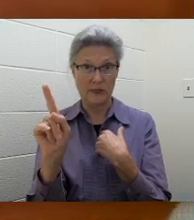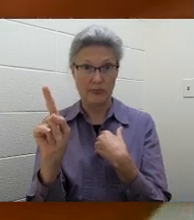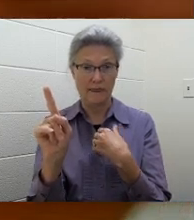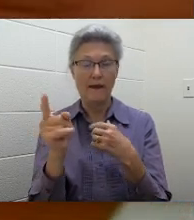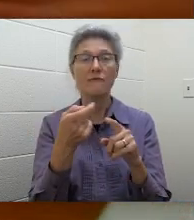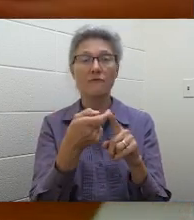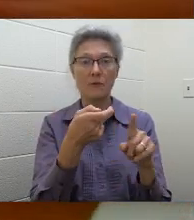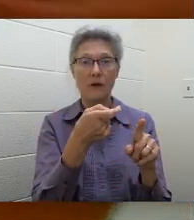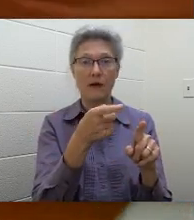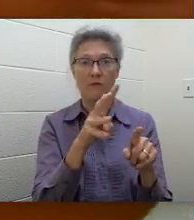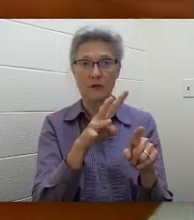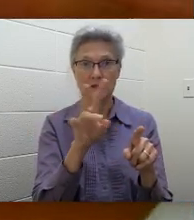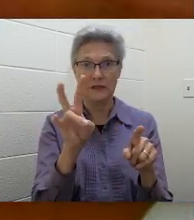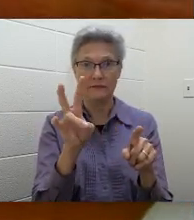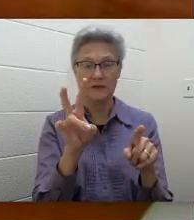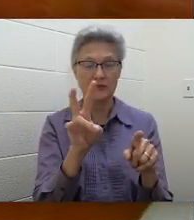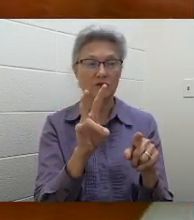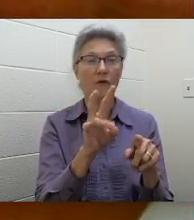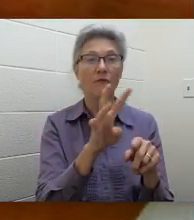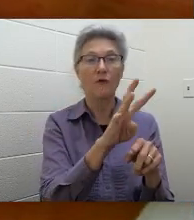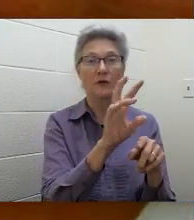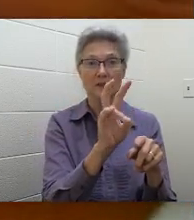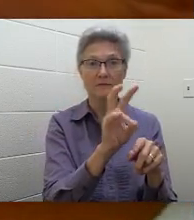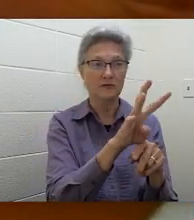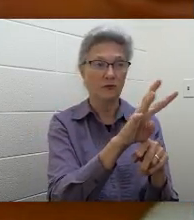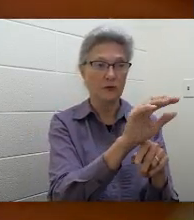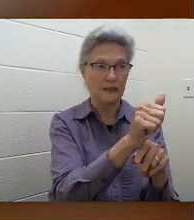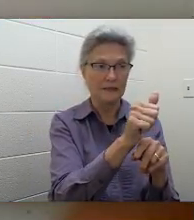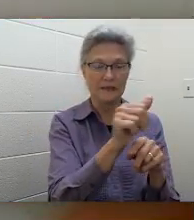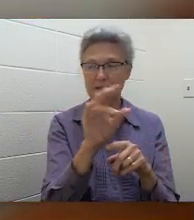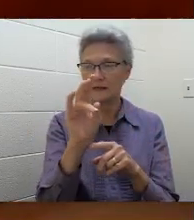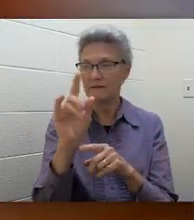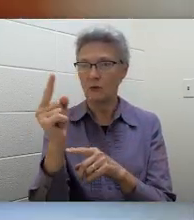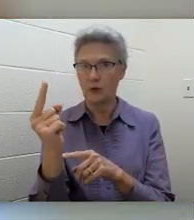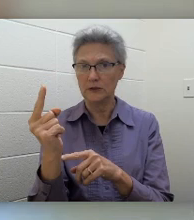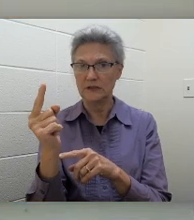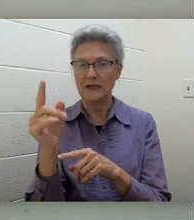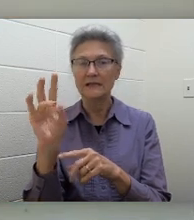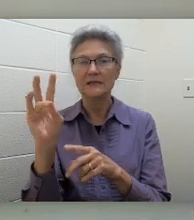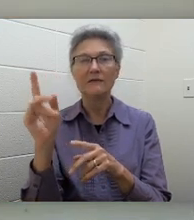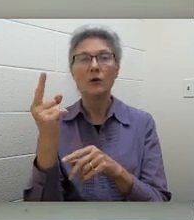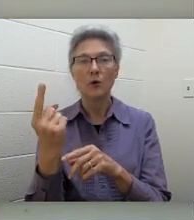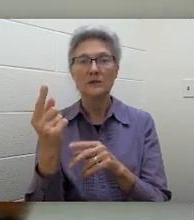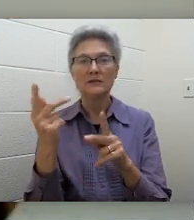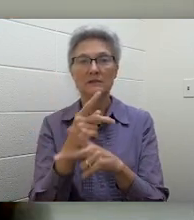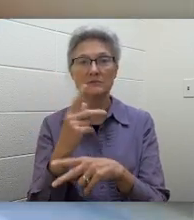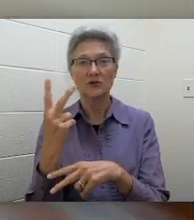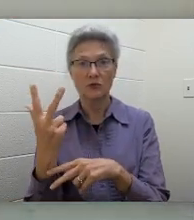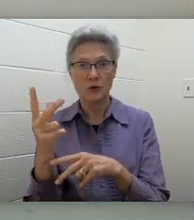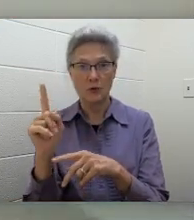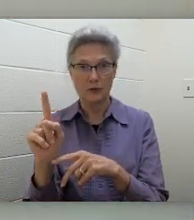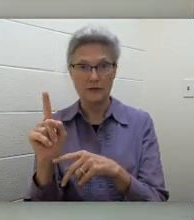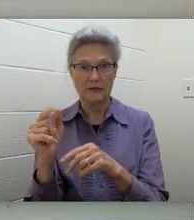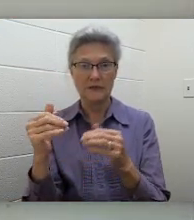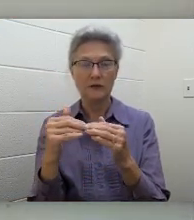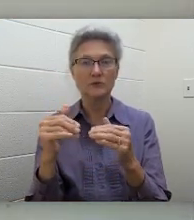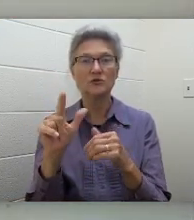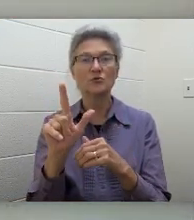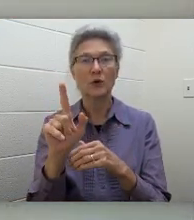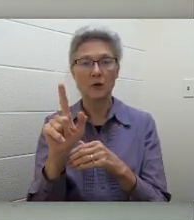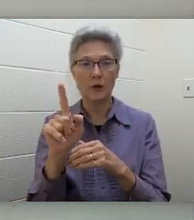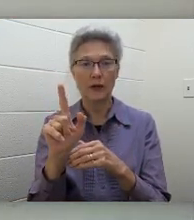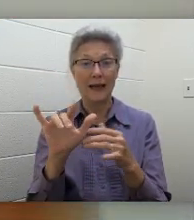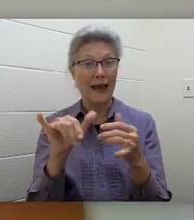because 47 is the 4 tens and my 7 ones. So 7 ones times 3 ones is 21.